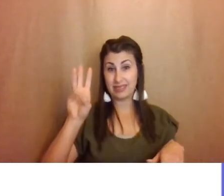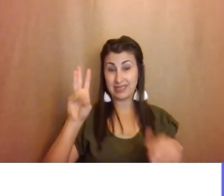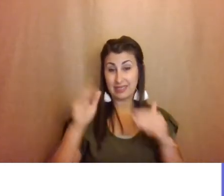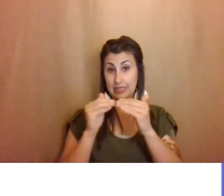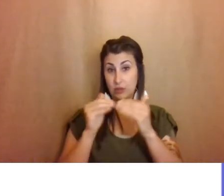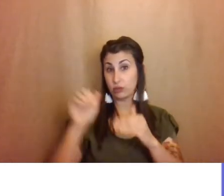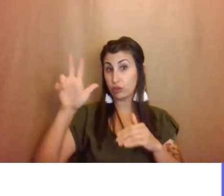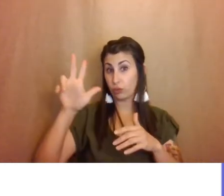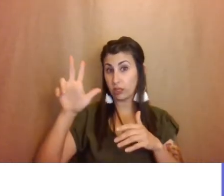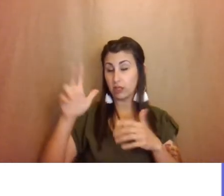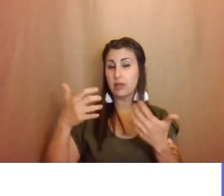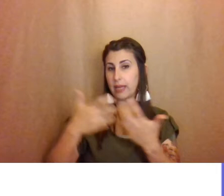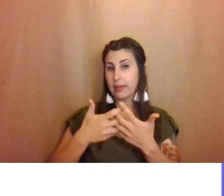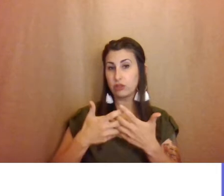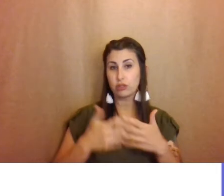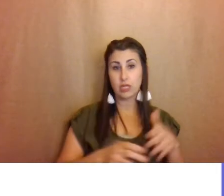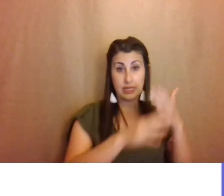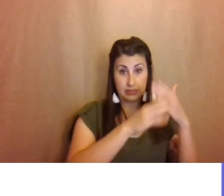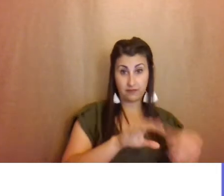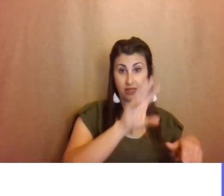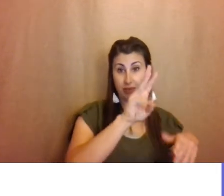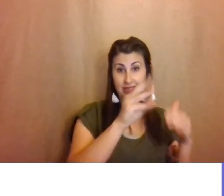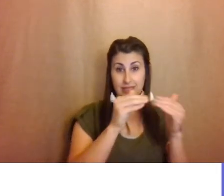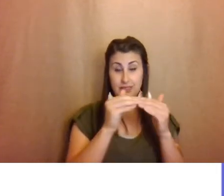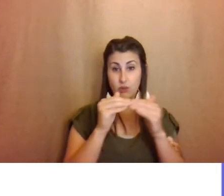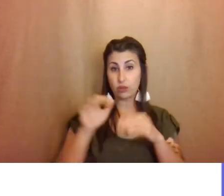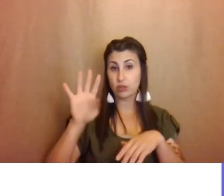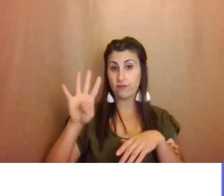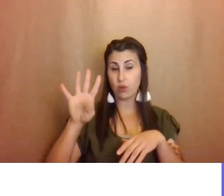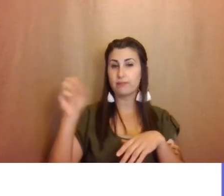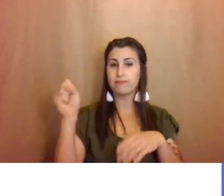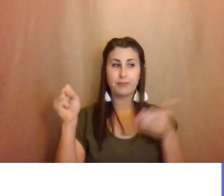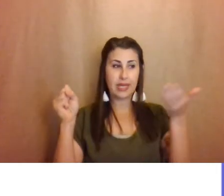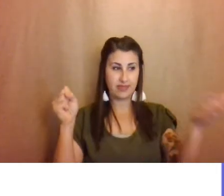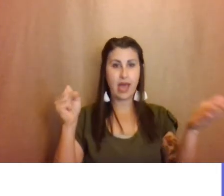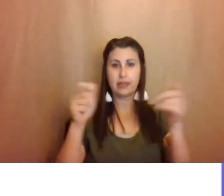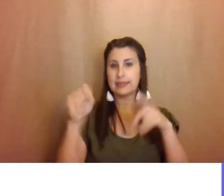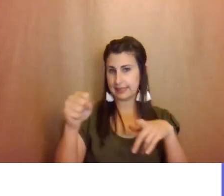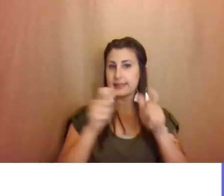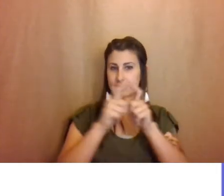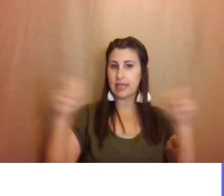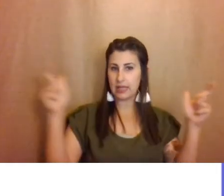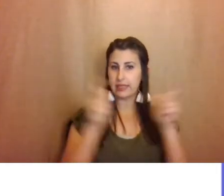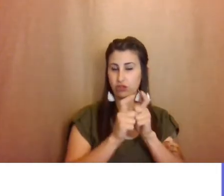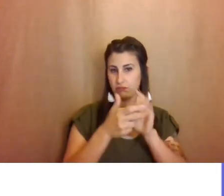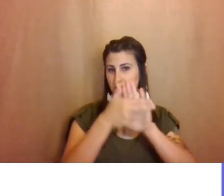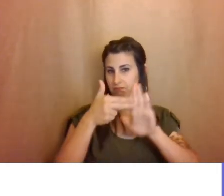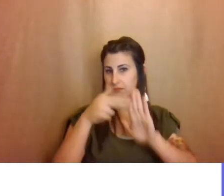Okay, it's the same thing all the way around. I divided by 6 the whole way. Or I can say I multiplied by